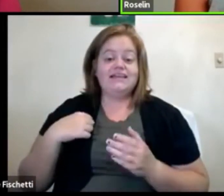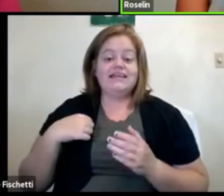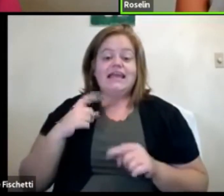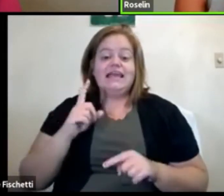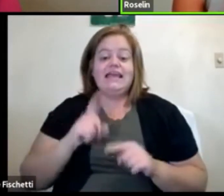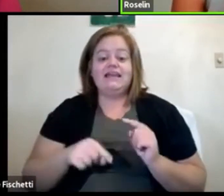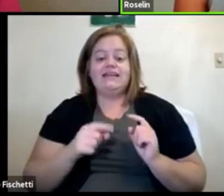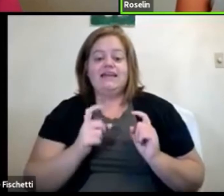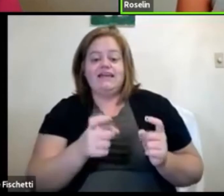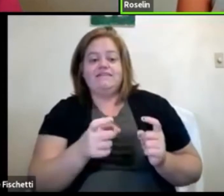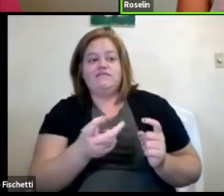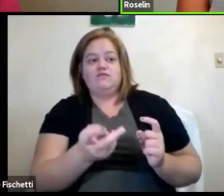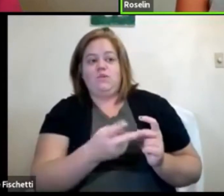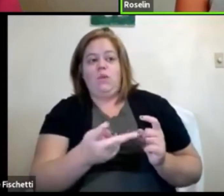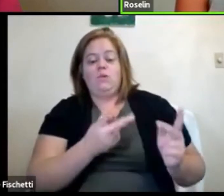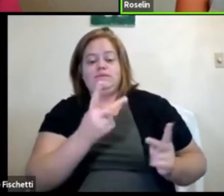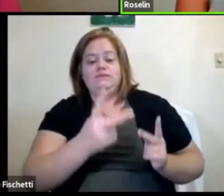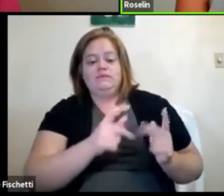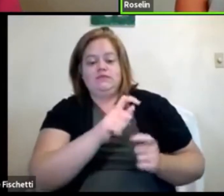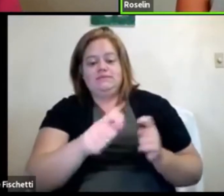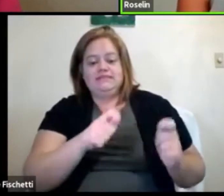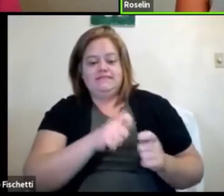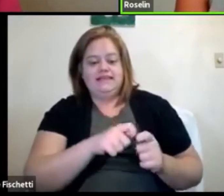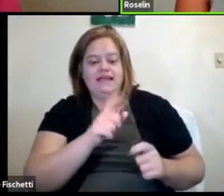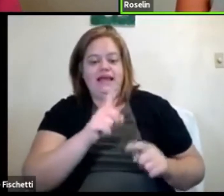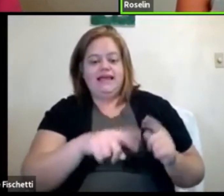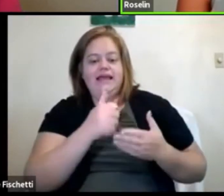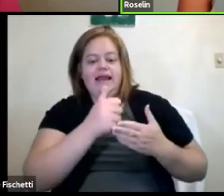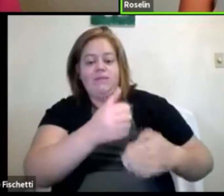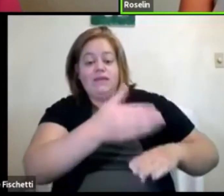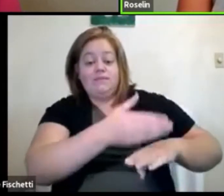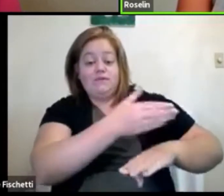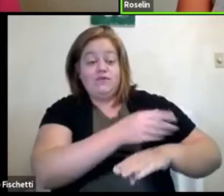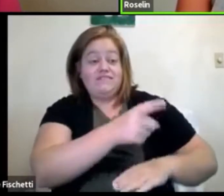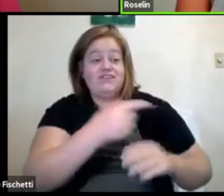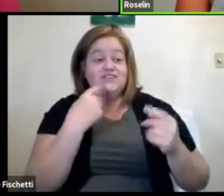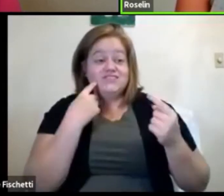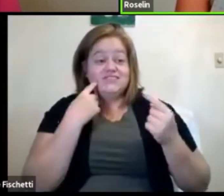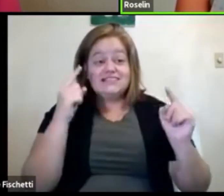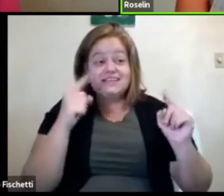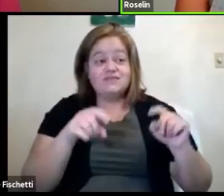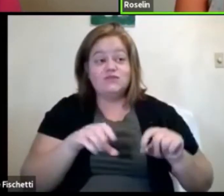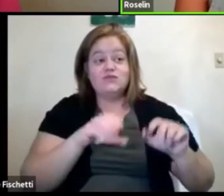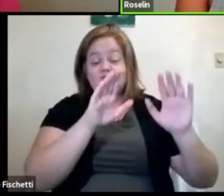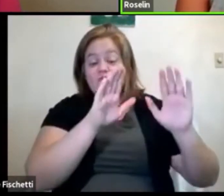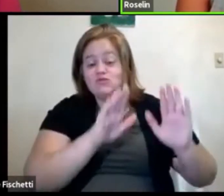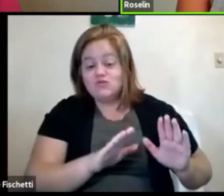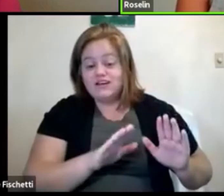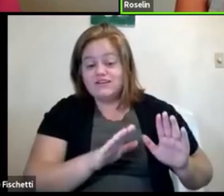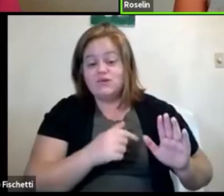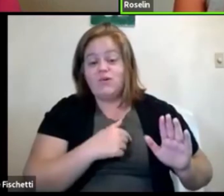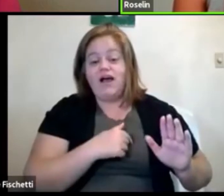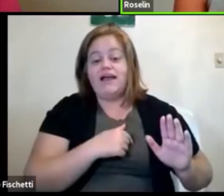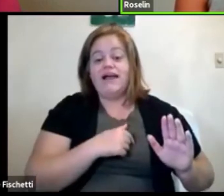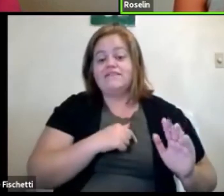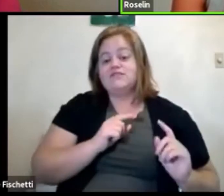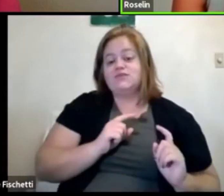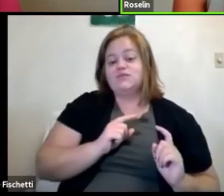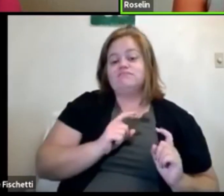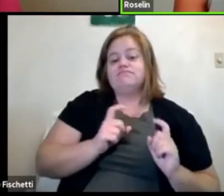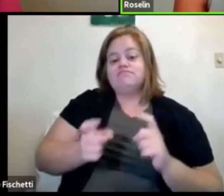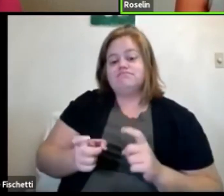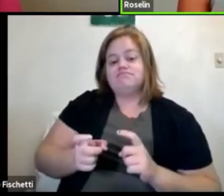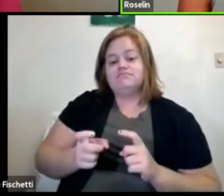Their careers are, they're great at it's successful. So I have to give back to the